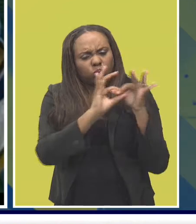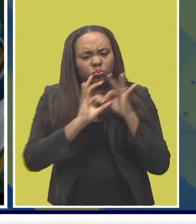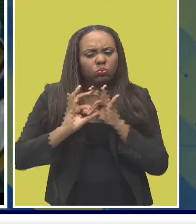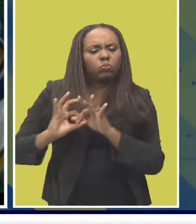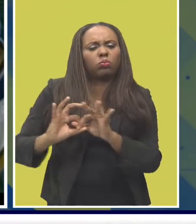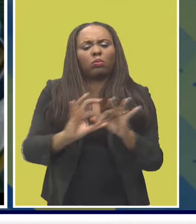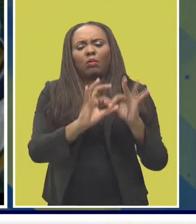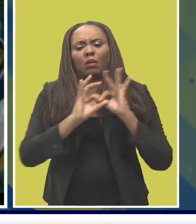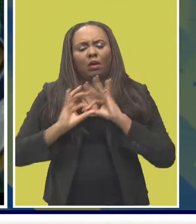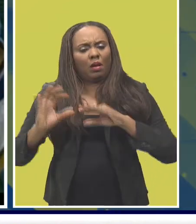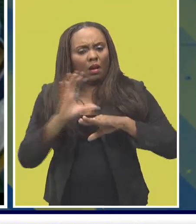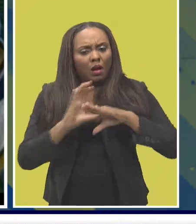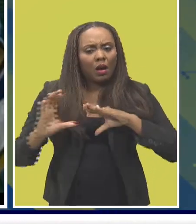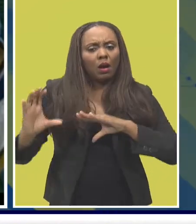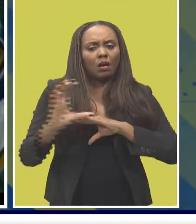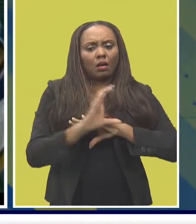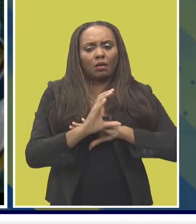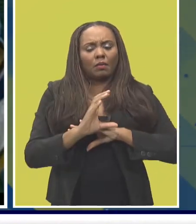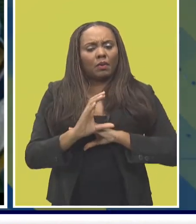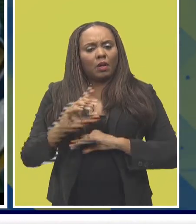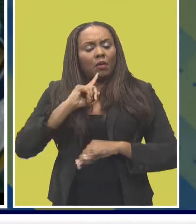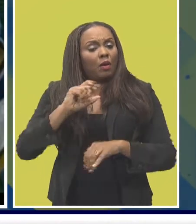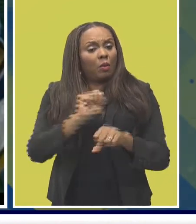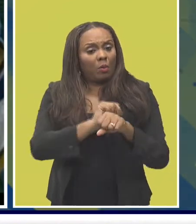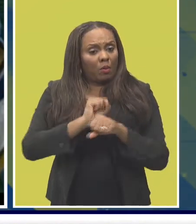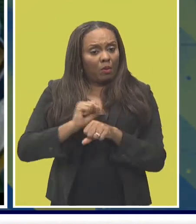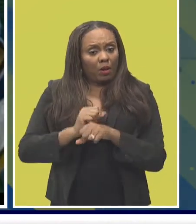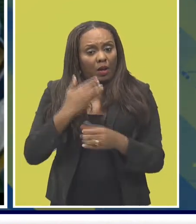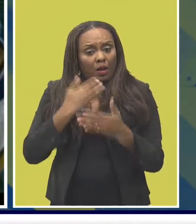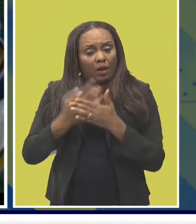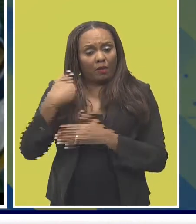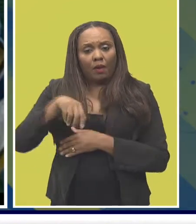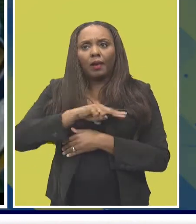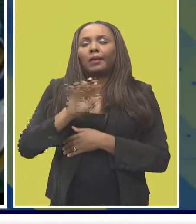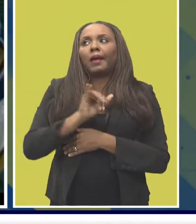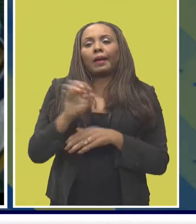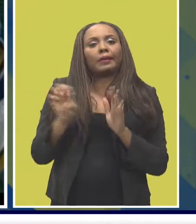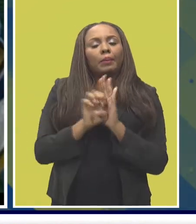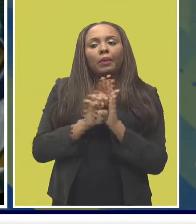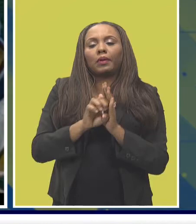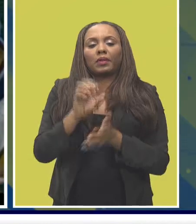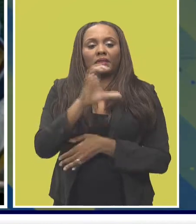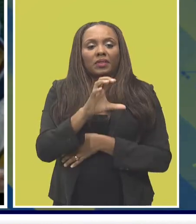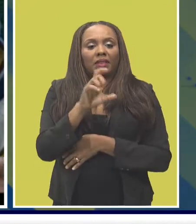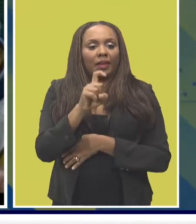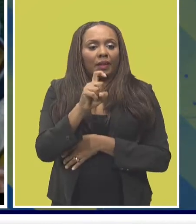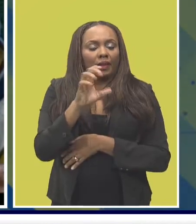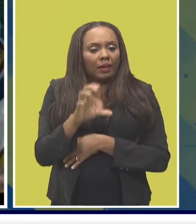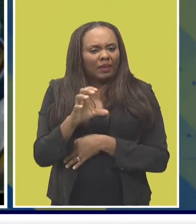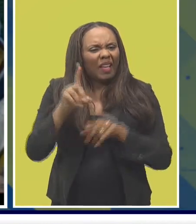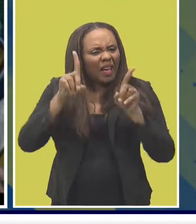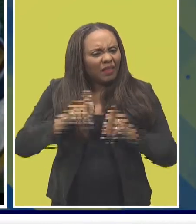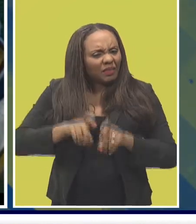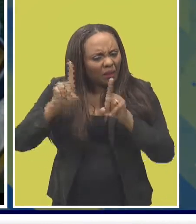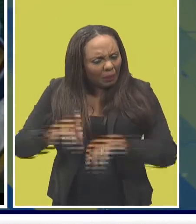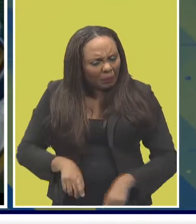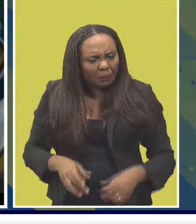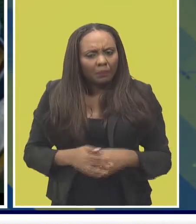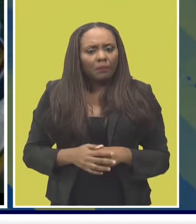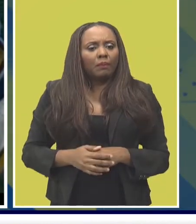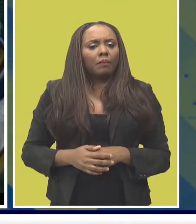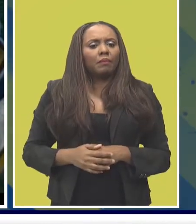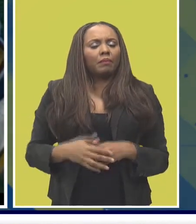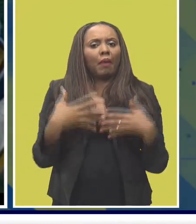without any big set of noise, as we have seen with CXC, as we have seen in other areas of